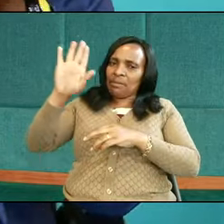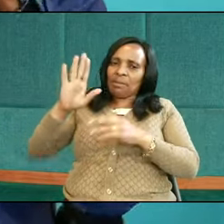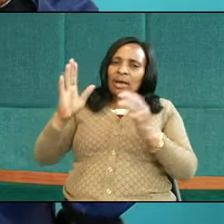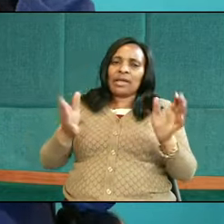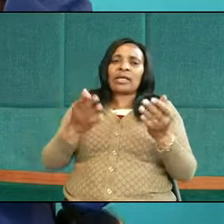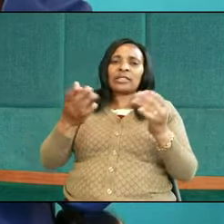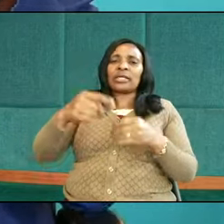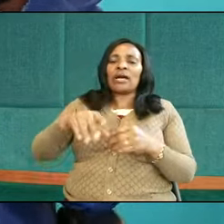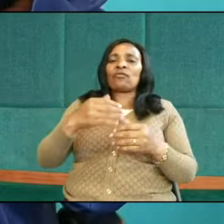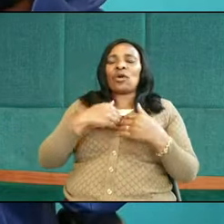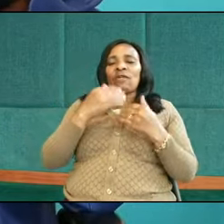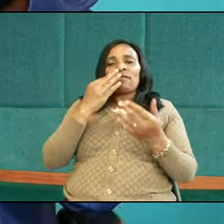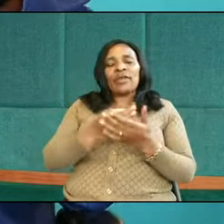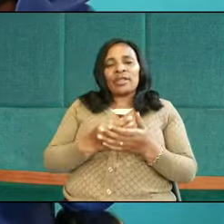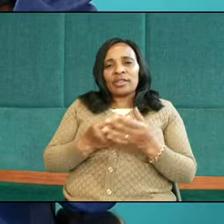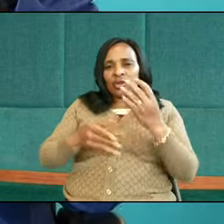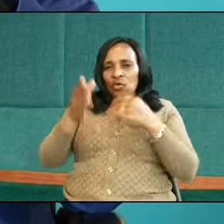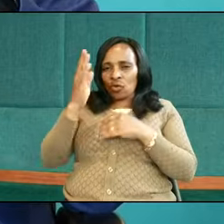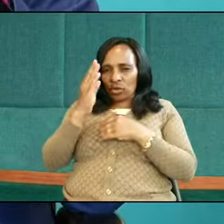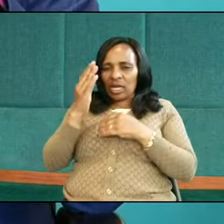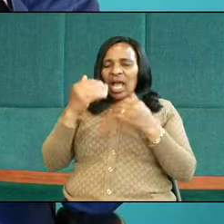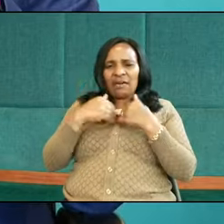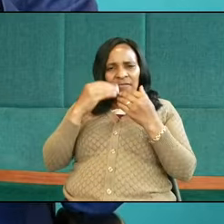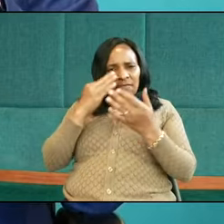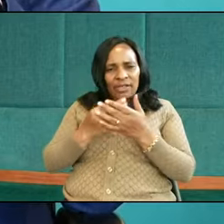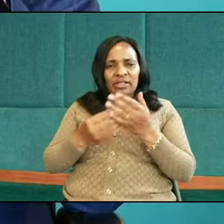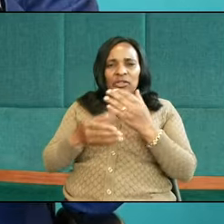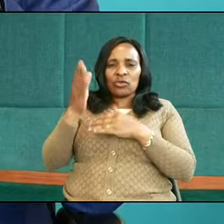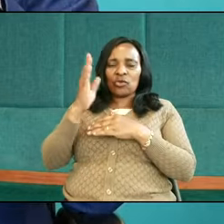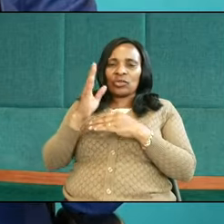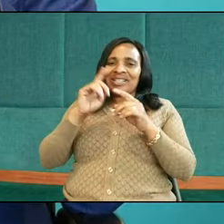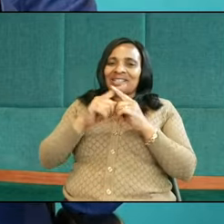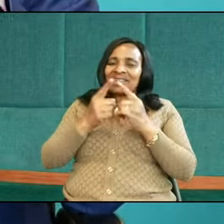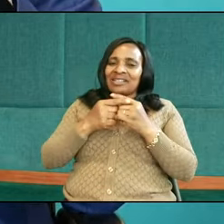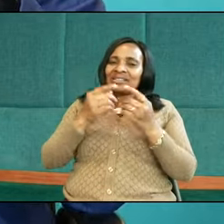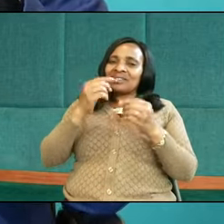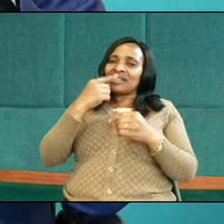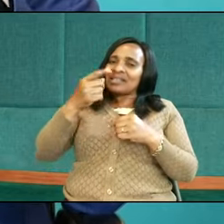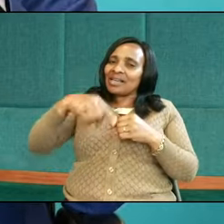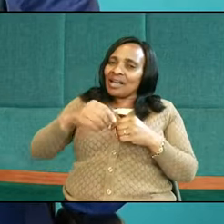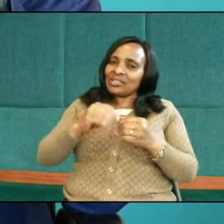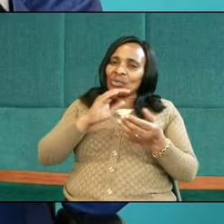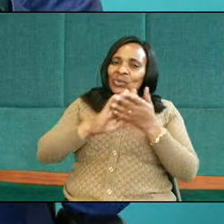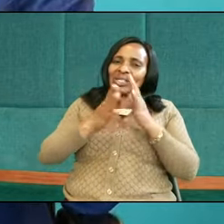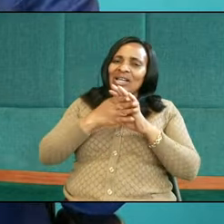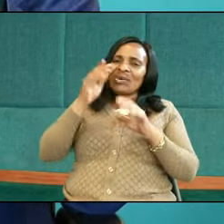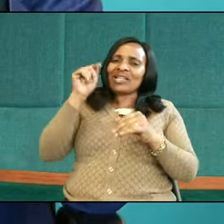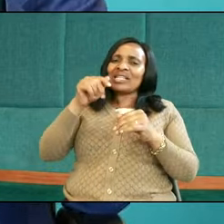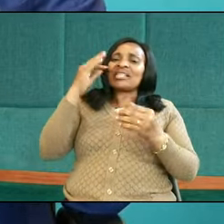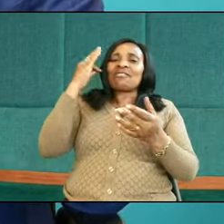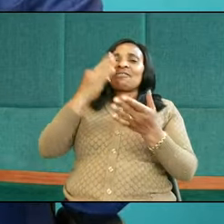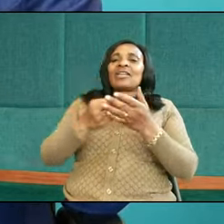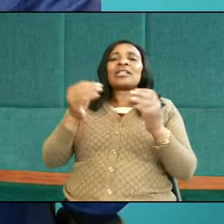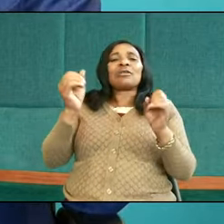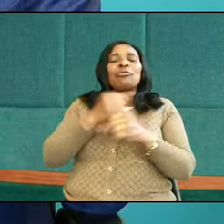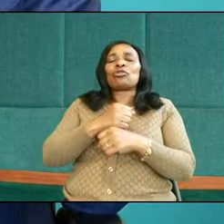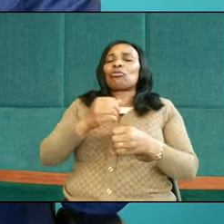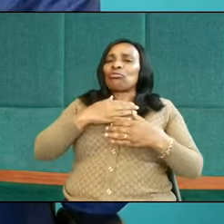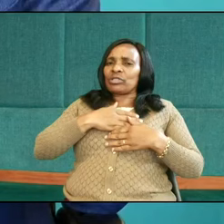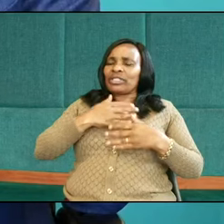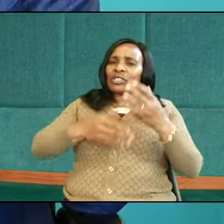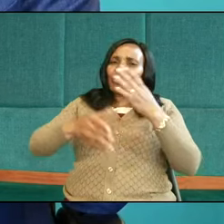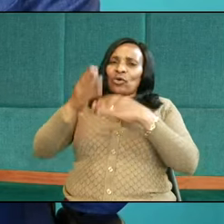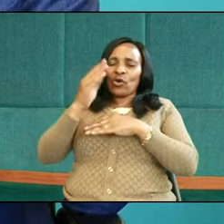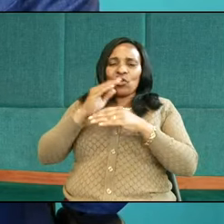encouraging us to have faith in God. Have faith in God. And it's admonishing us and telling us without that faith, we cannot please God